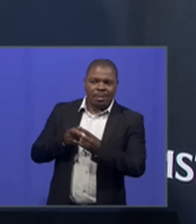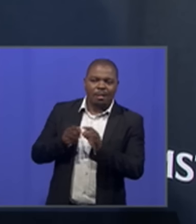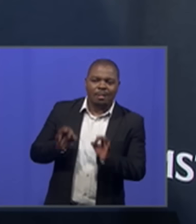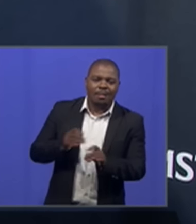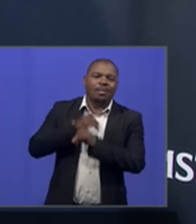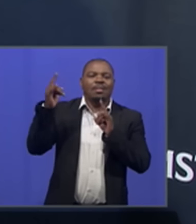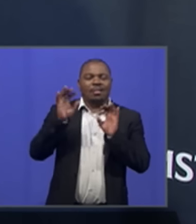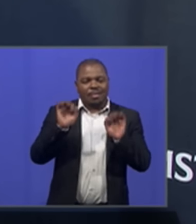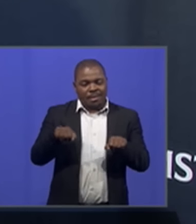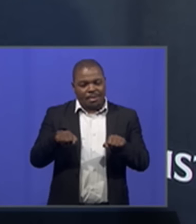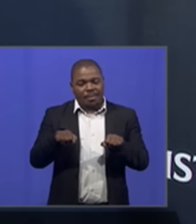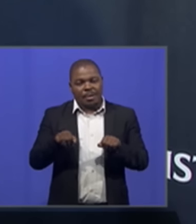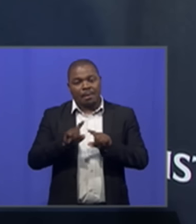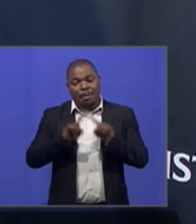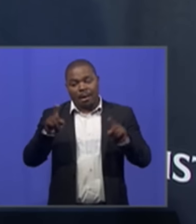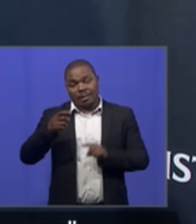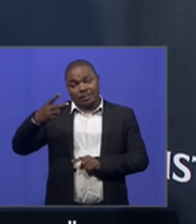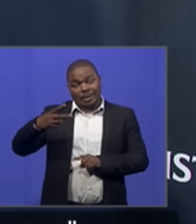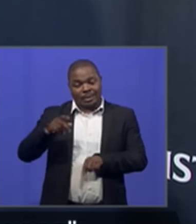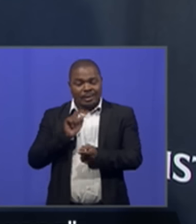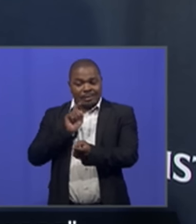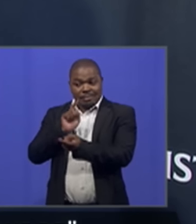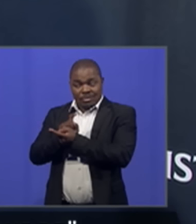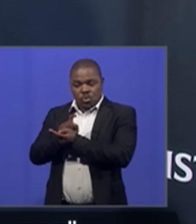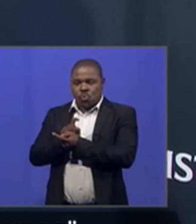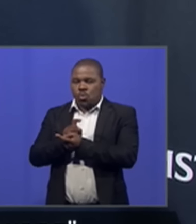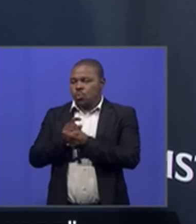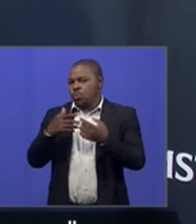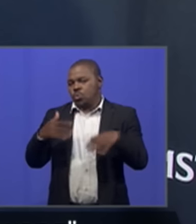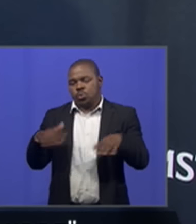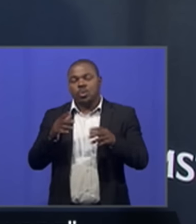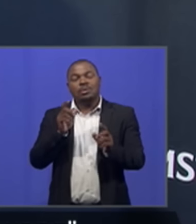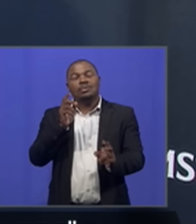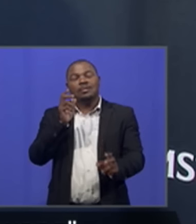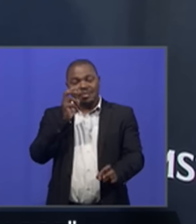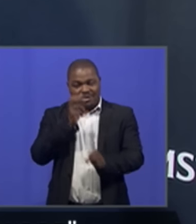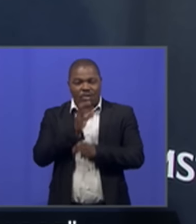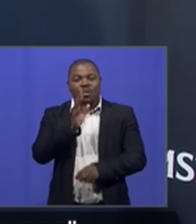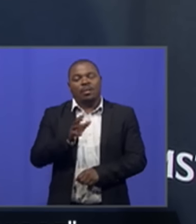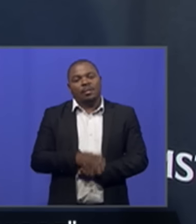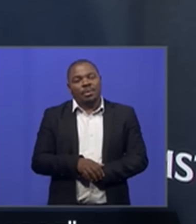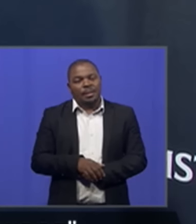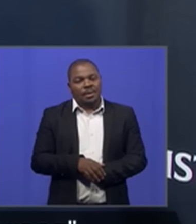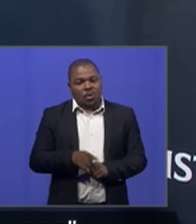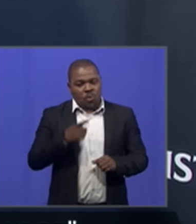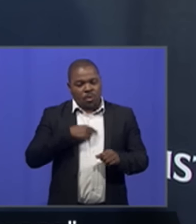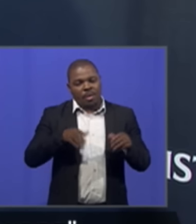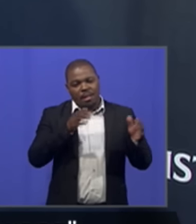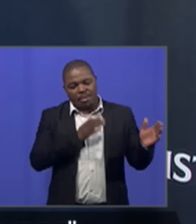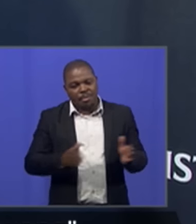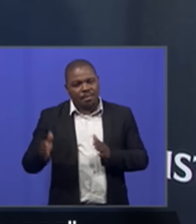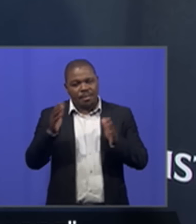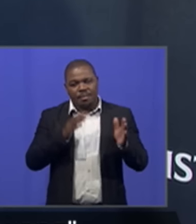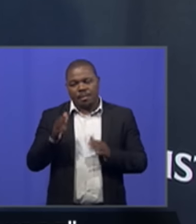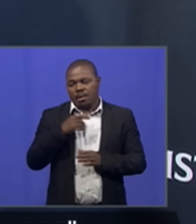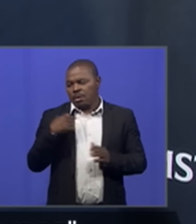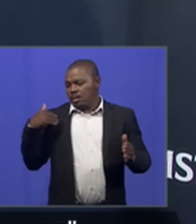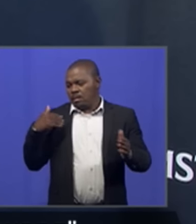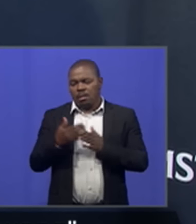victory. Going into the second game, it's going to be very difficult. And we're preparing well during the week,